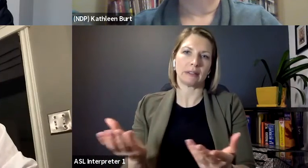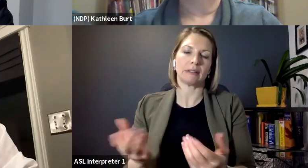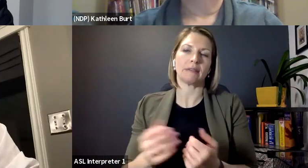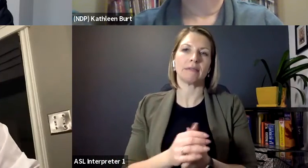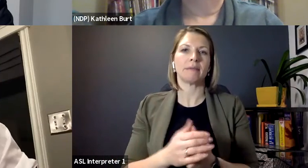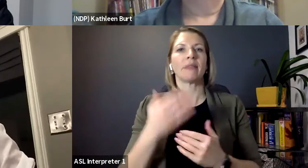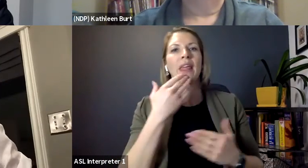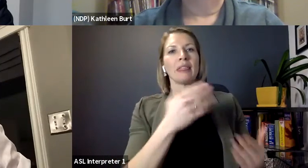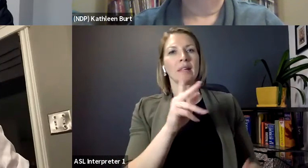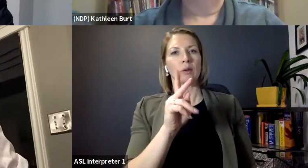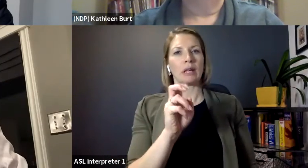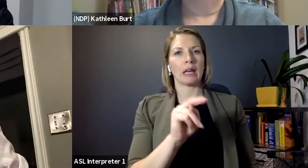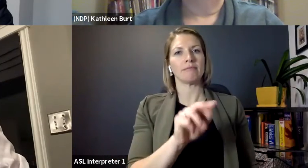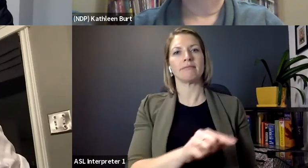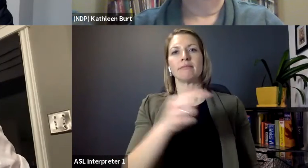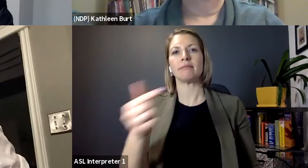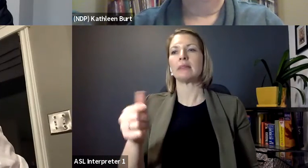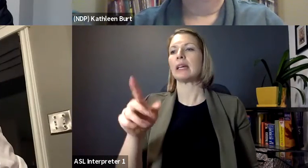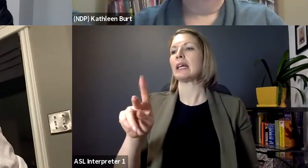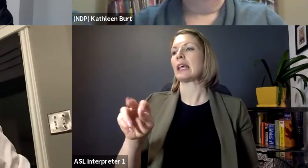Kathleen, you have 2 minutes as well.